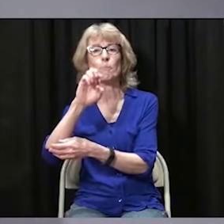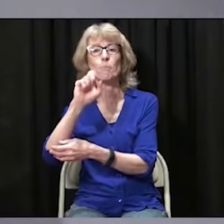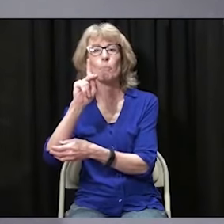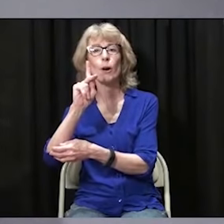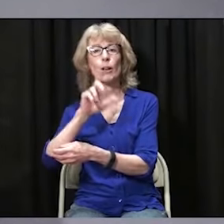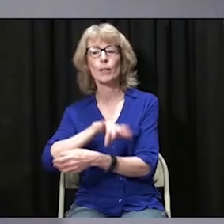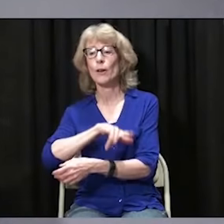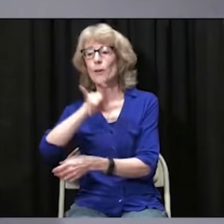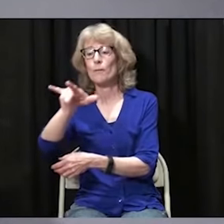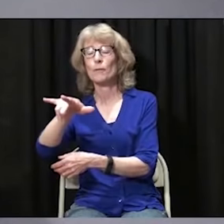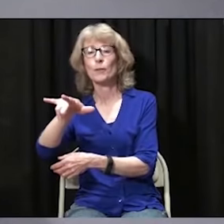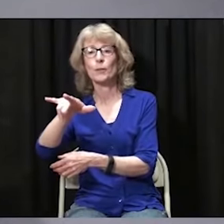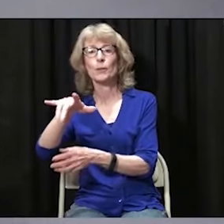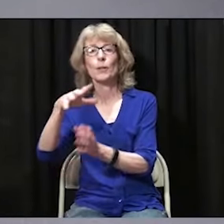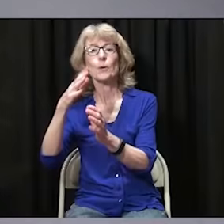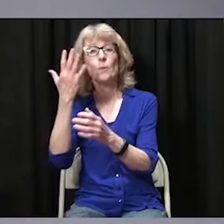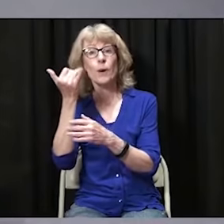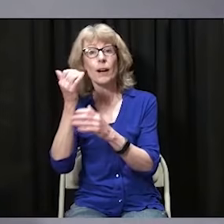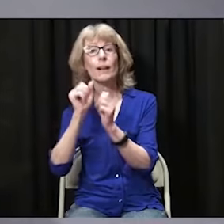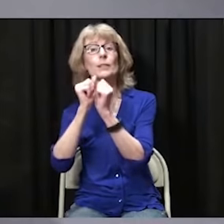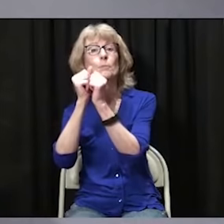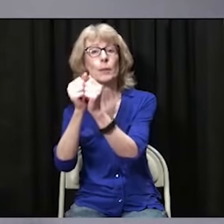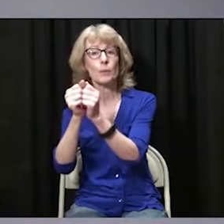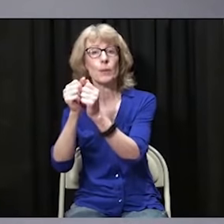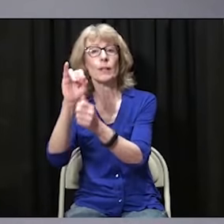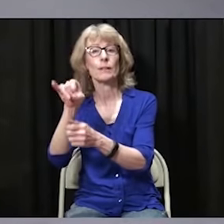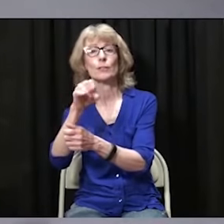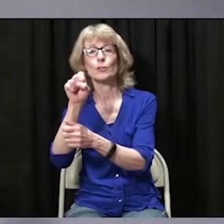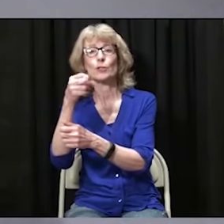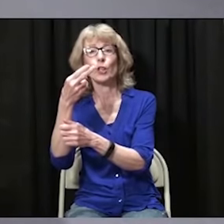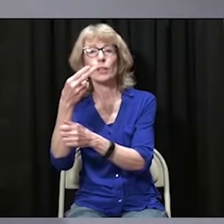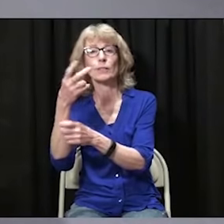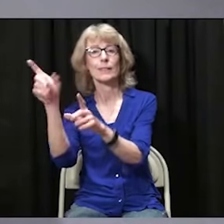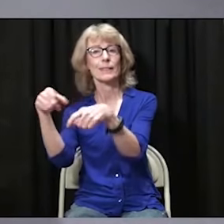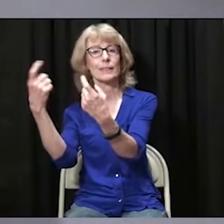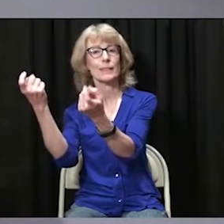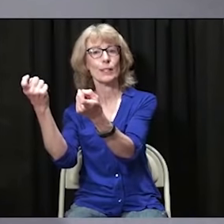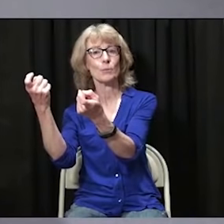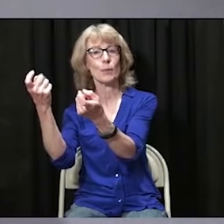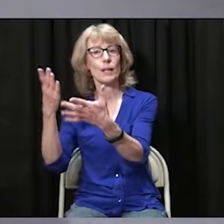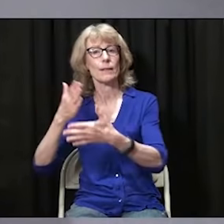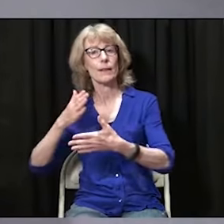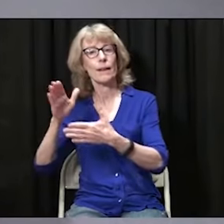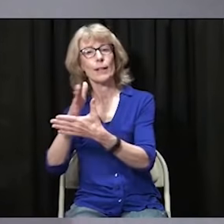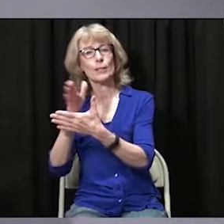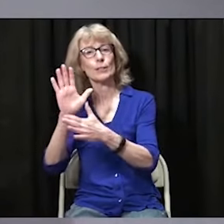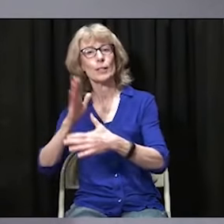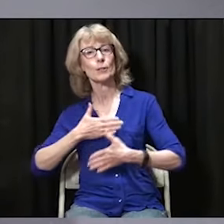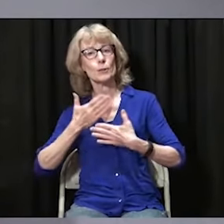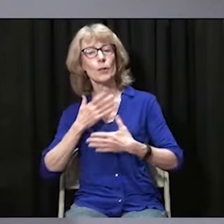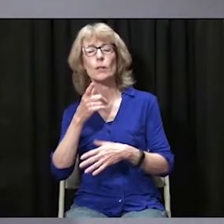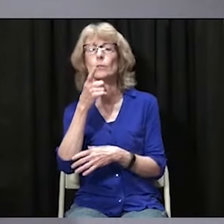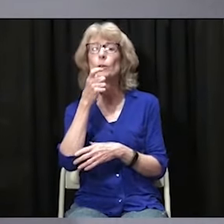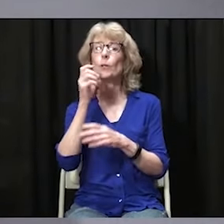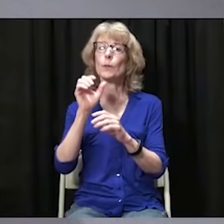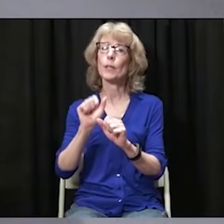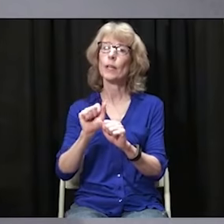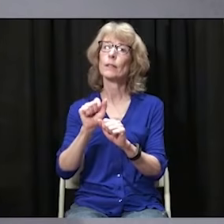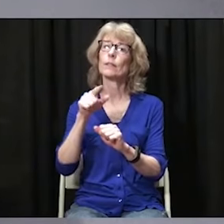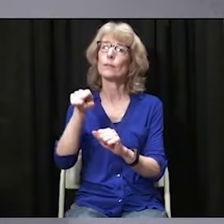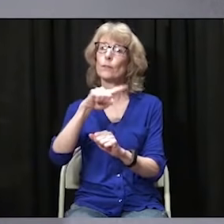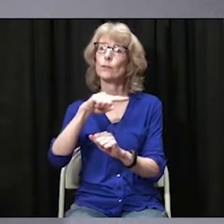to rejoice with that person. So let me ask you again, who is someone that you can rejoice